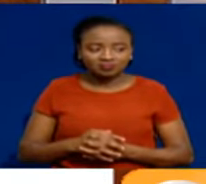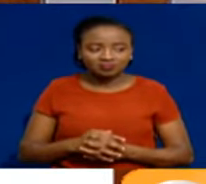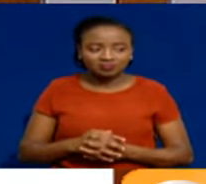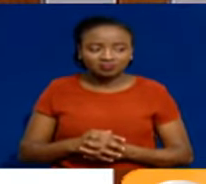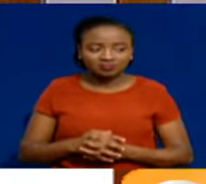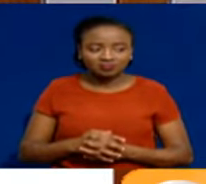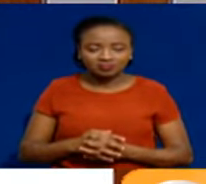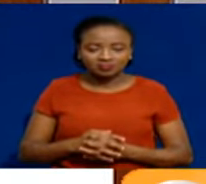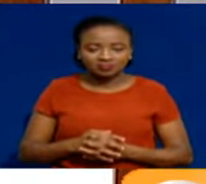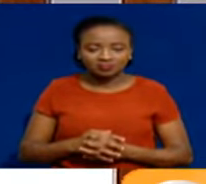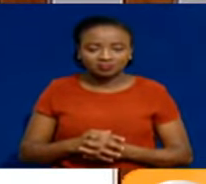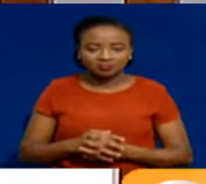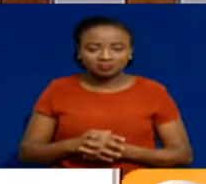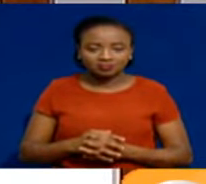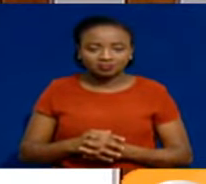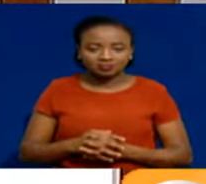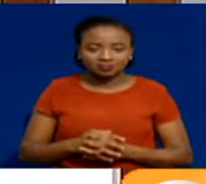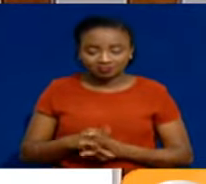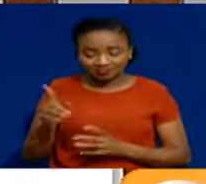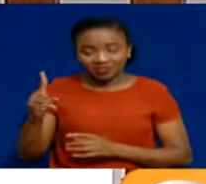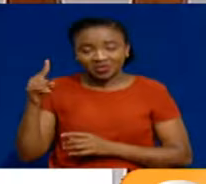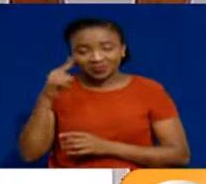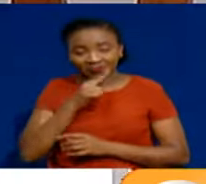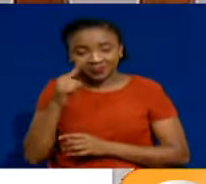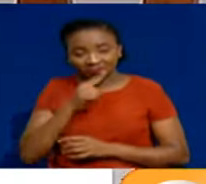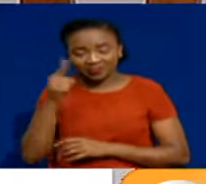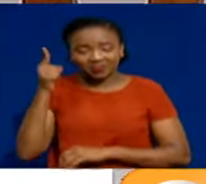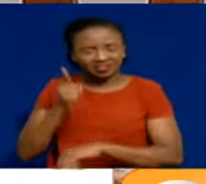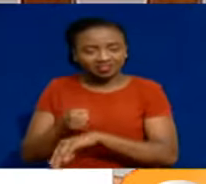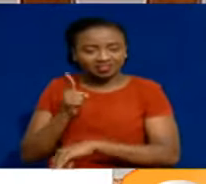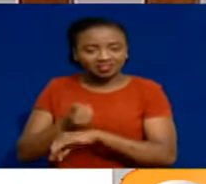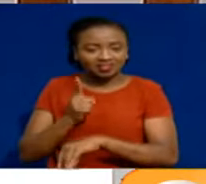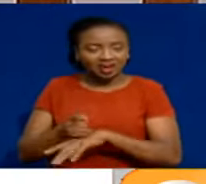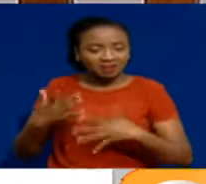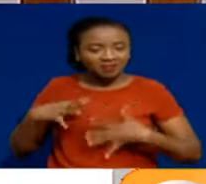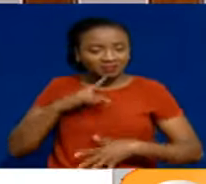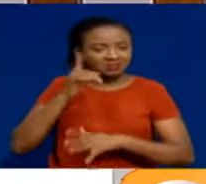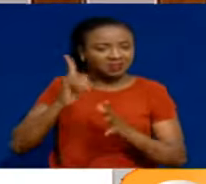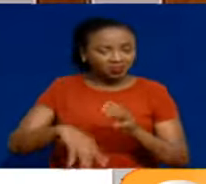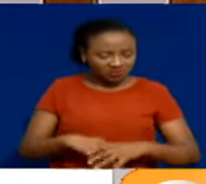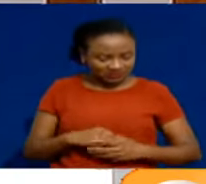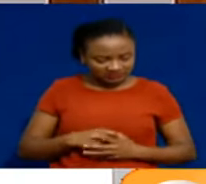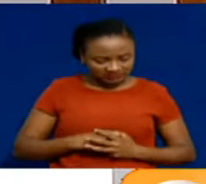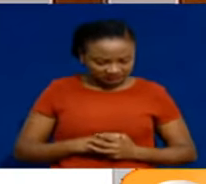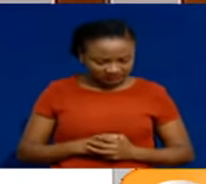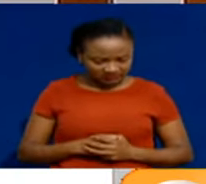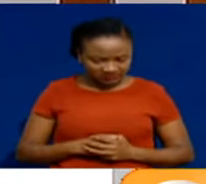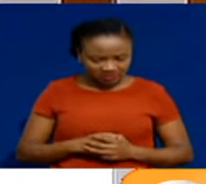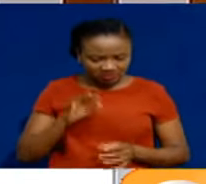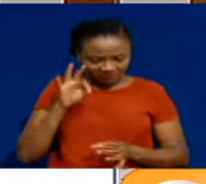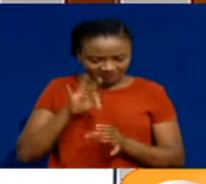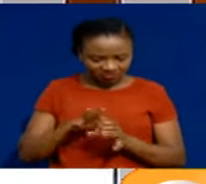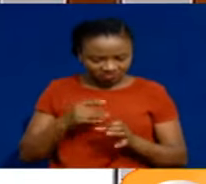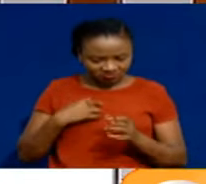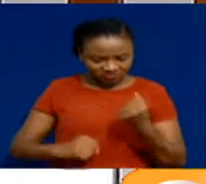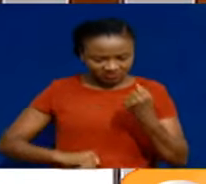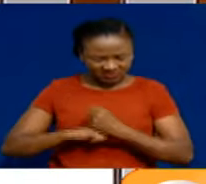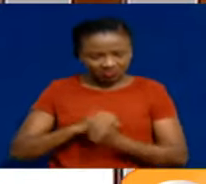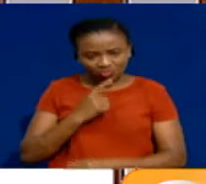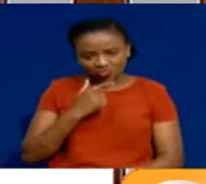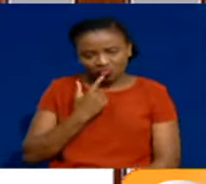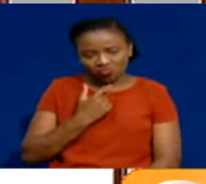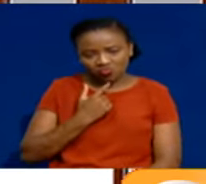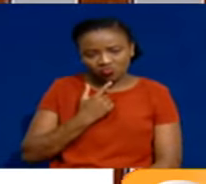You know Nyachai was a disciplinarian. So people said, in whose hands are we safe? Even